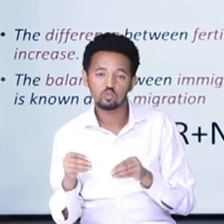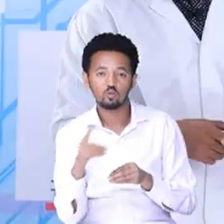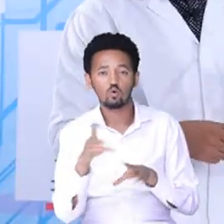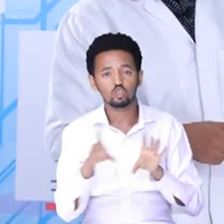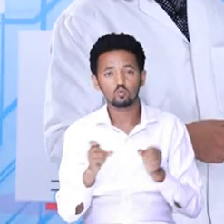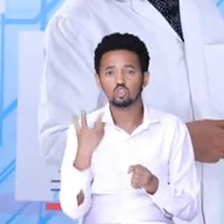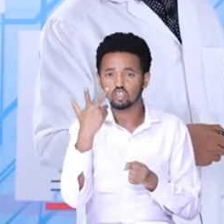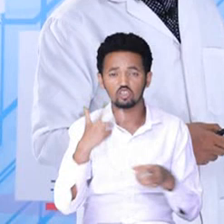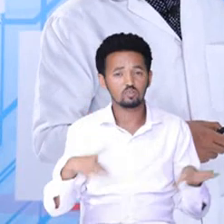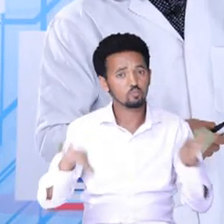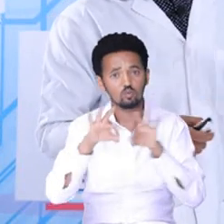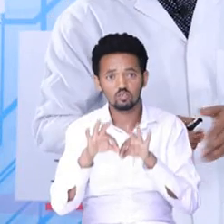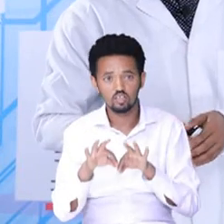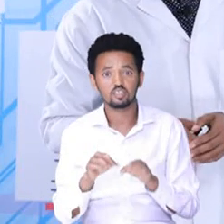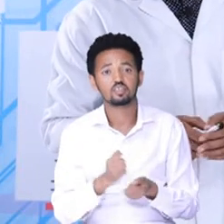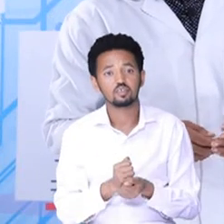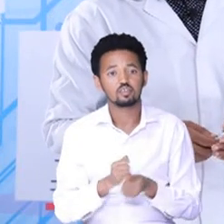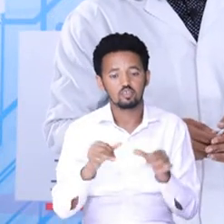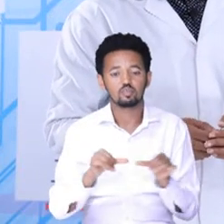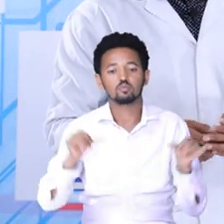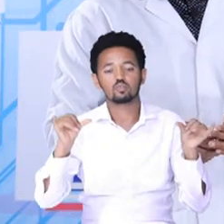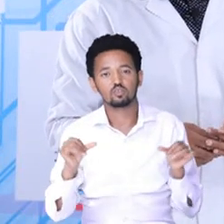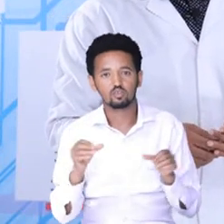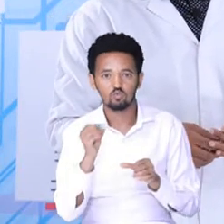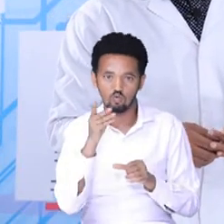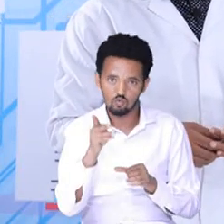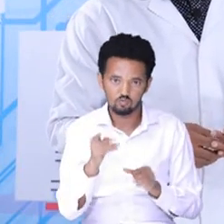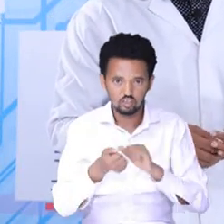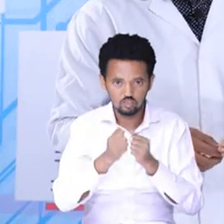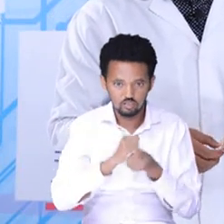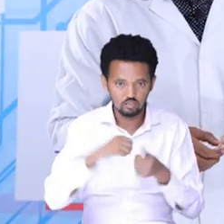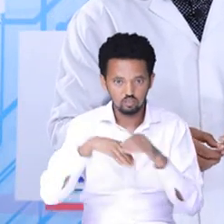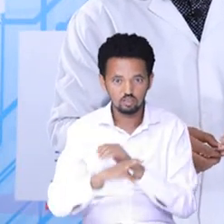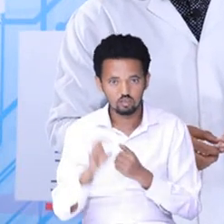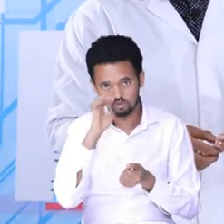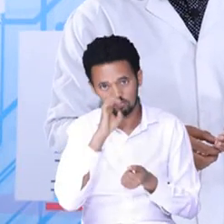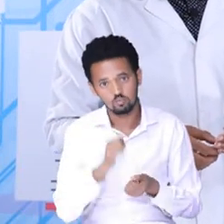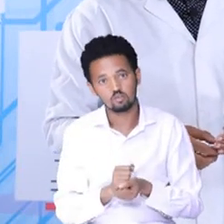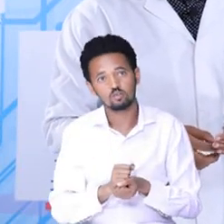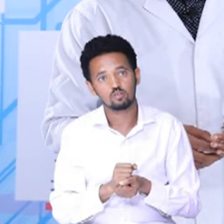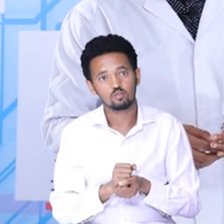Students, what do you know about these 3 important determinants of population change?